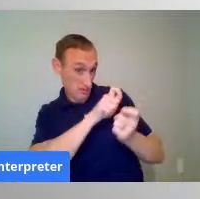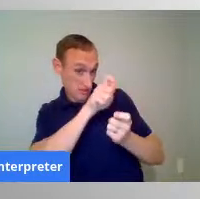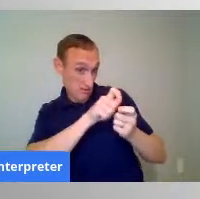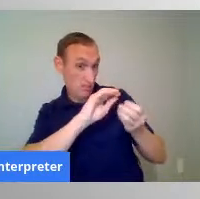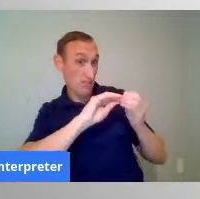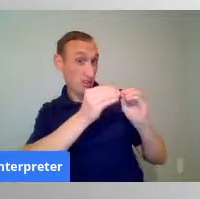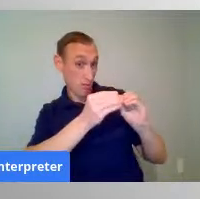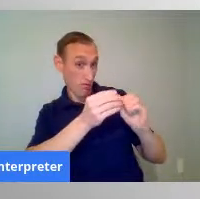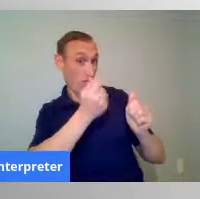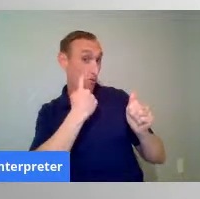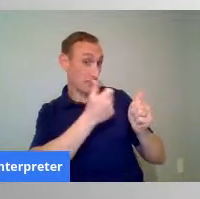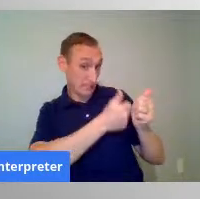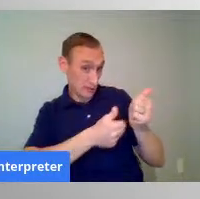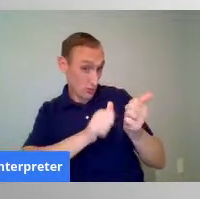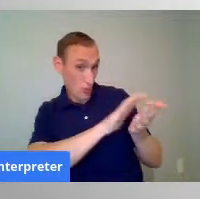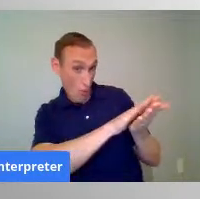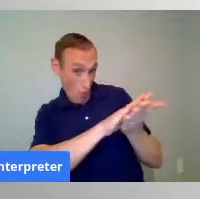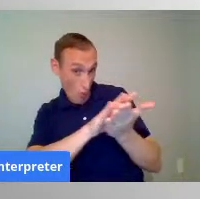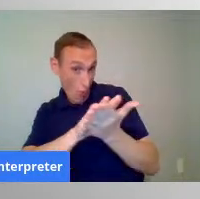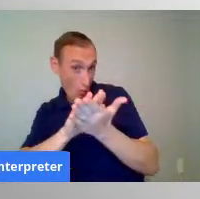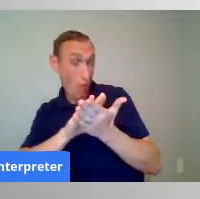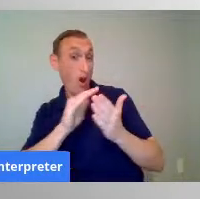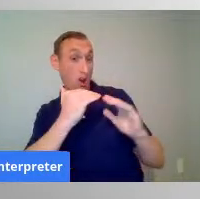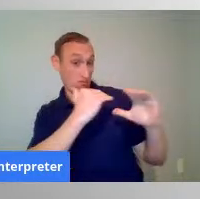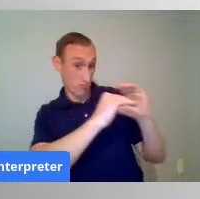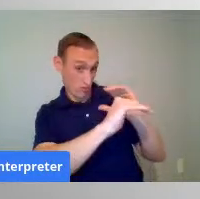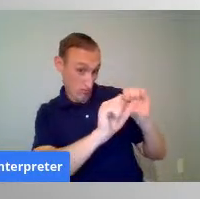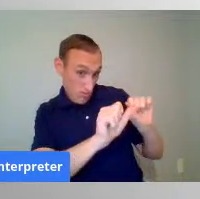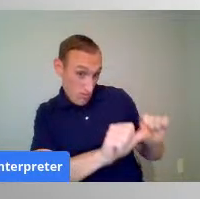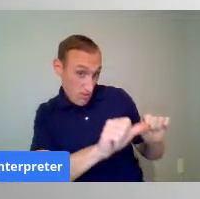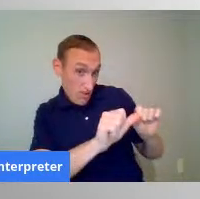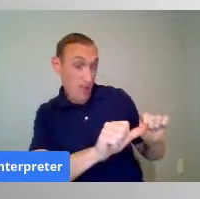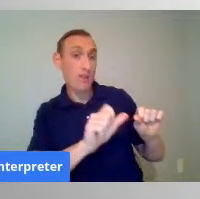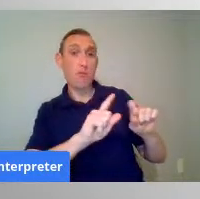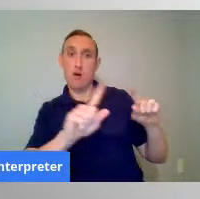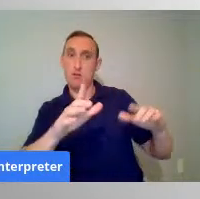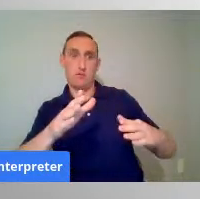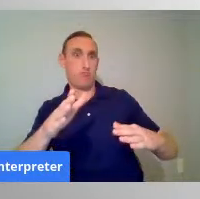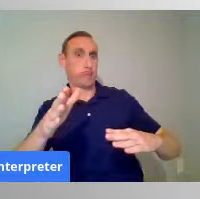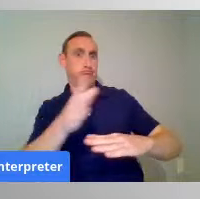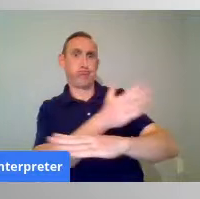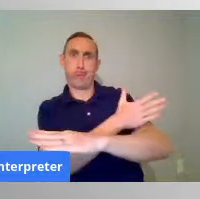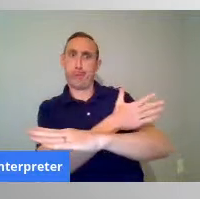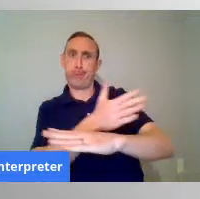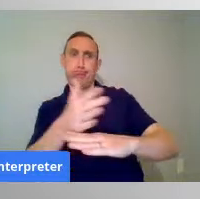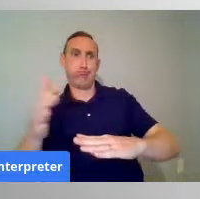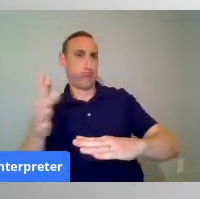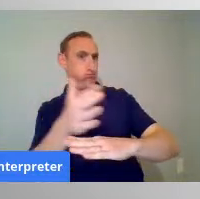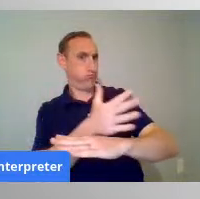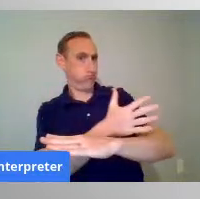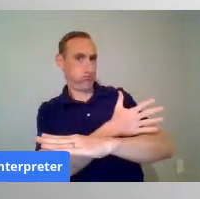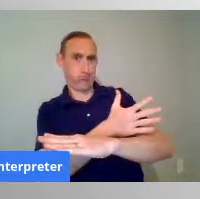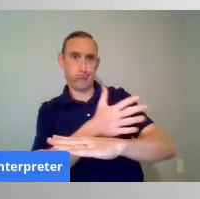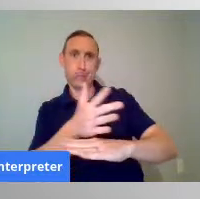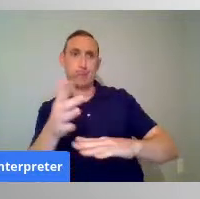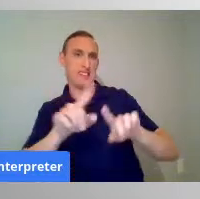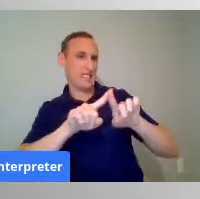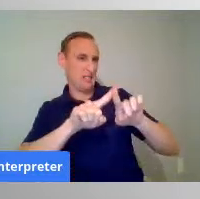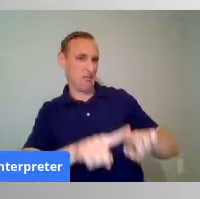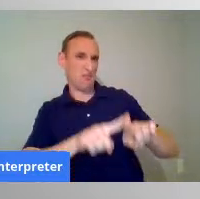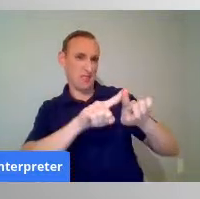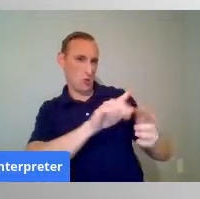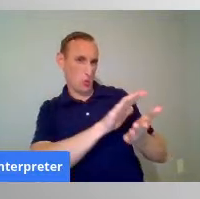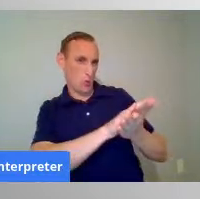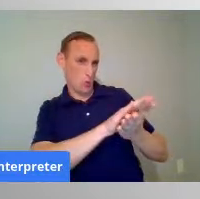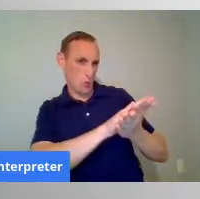numbers site by site. I can send that to you, but there is a wide range just because that it just depends upon the site.